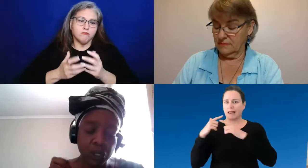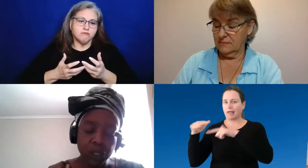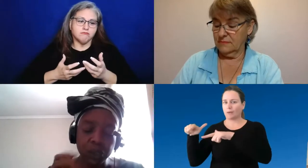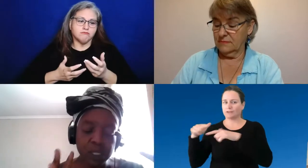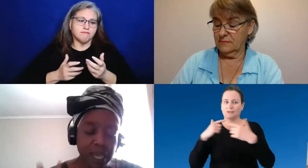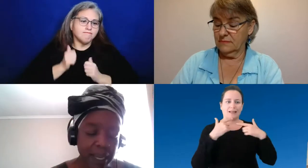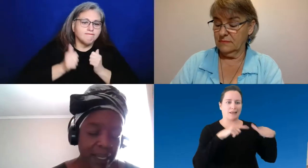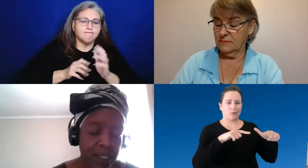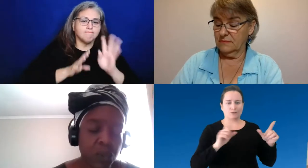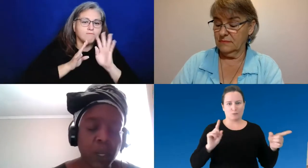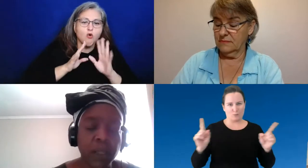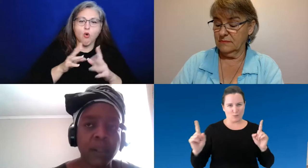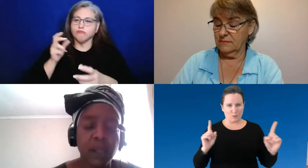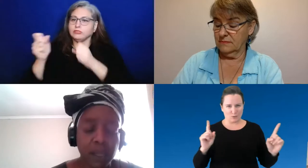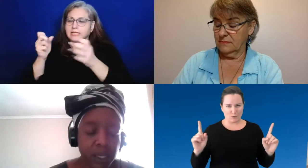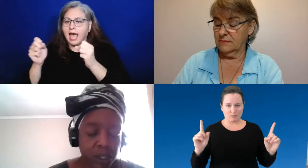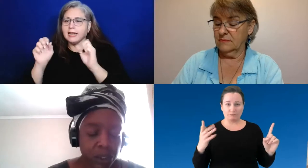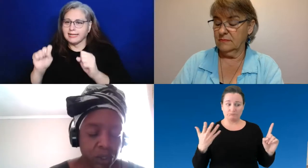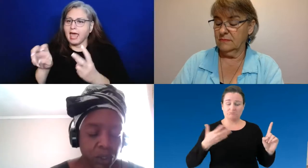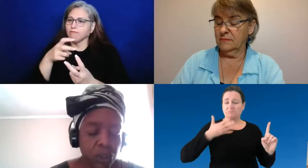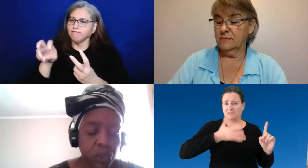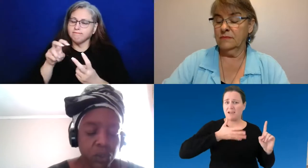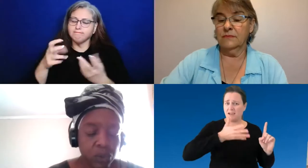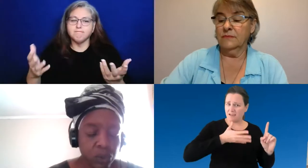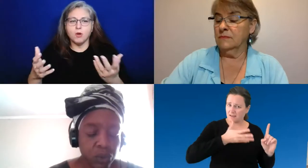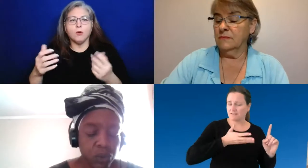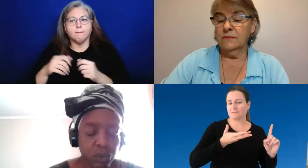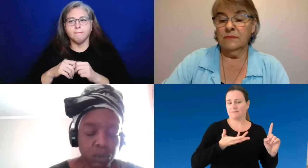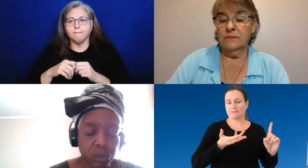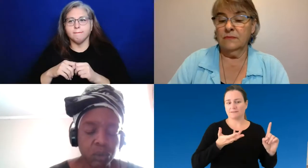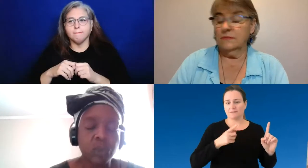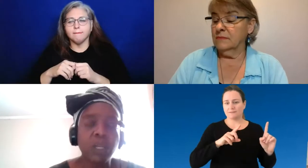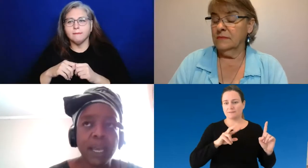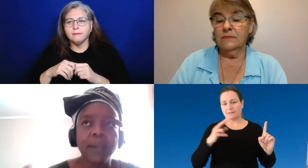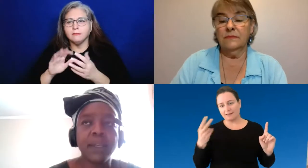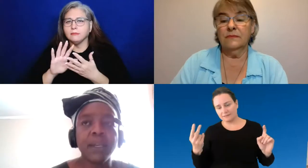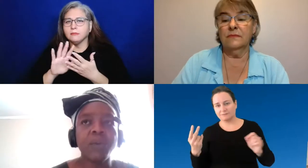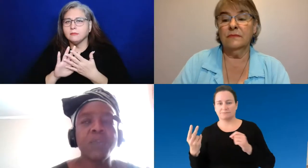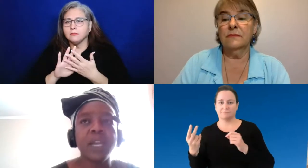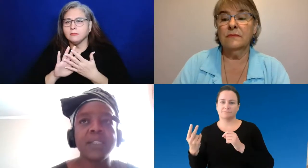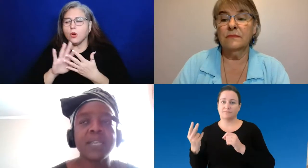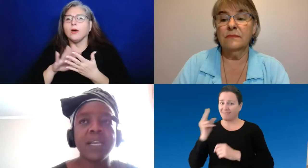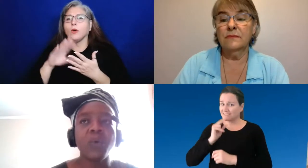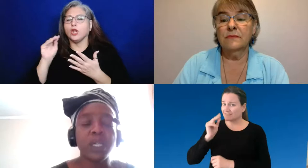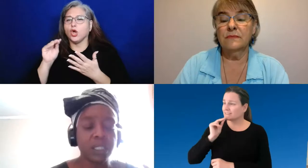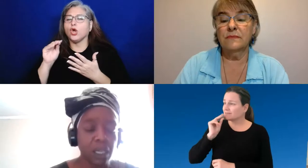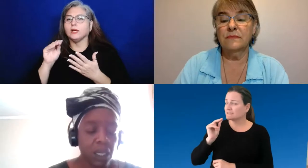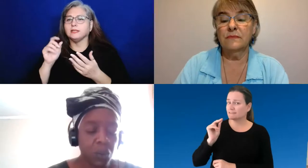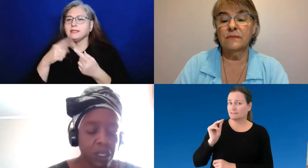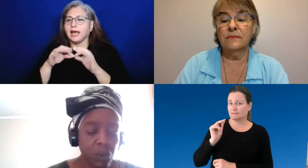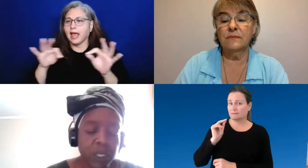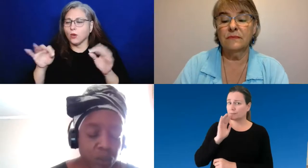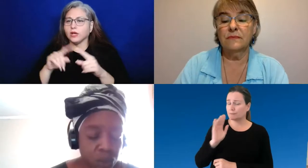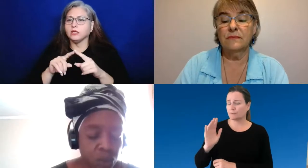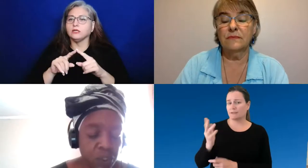become, you sign as well. So you learn. We've learned sign language.